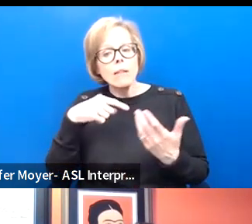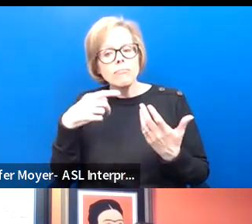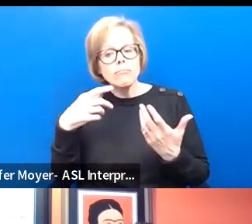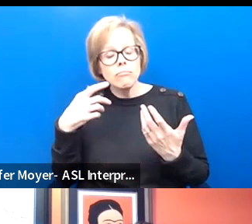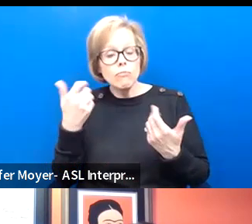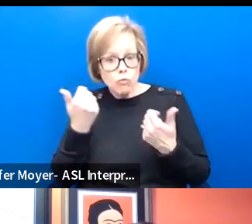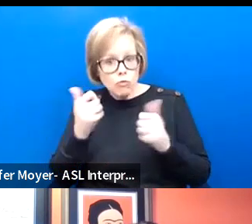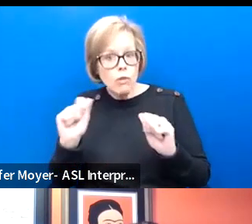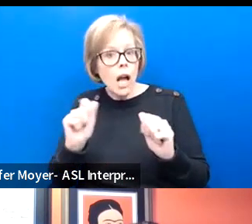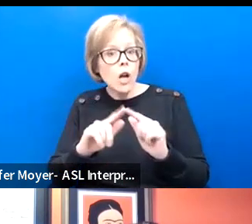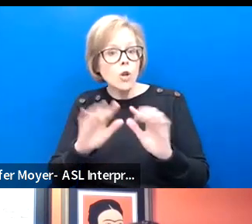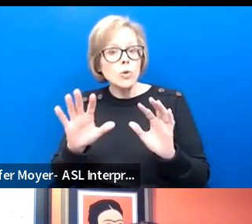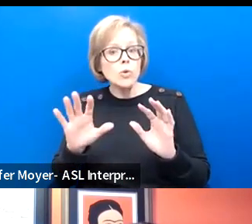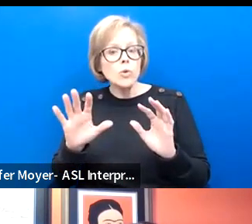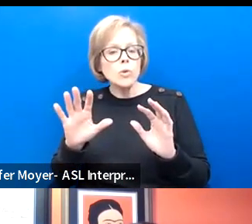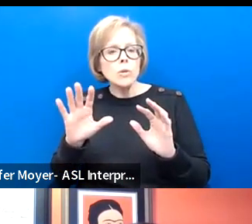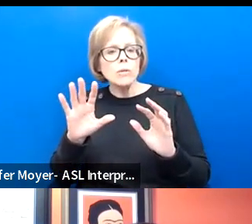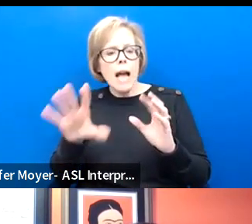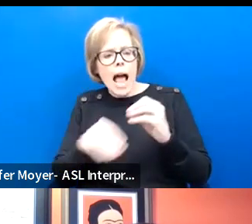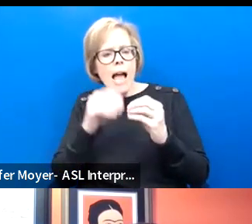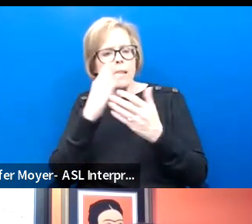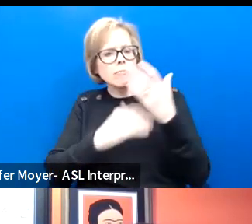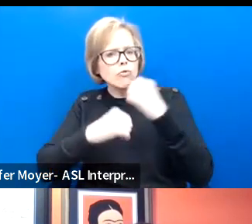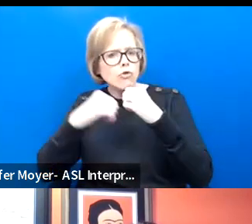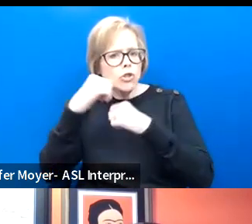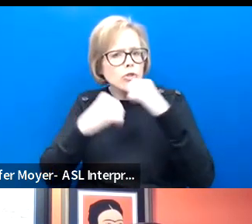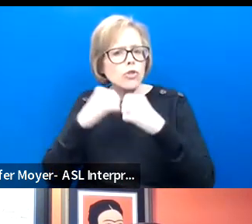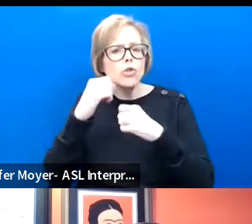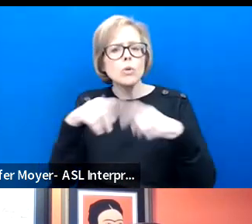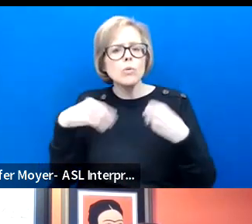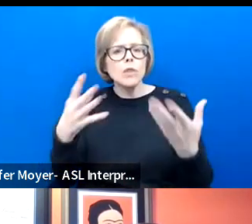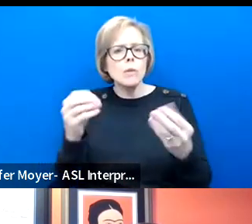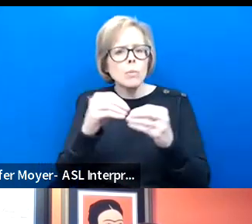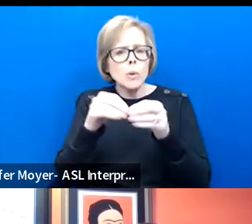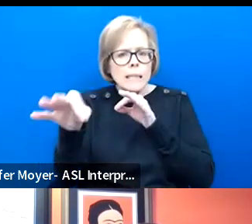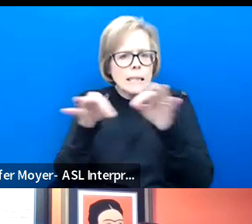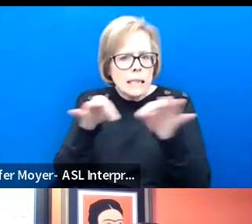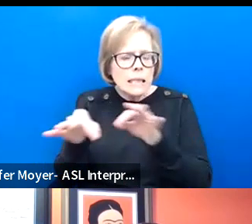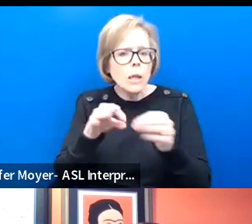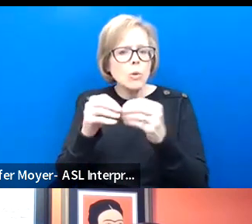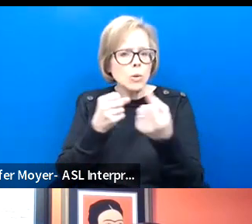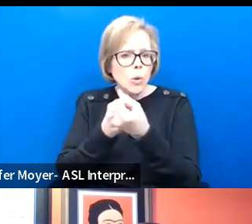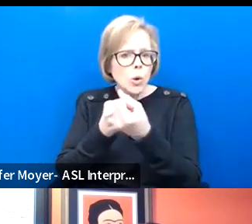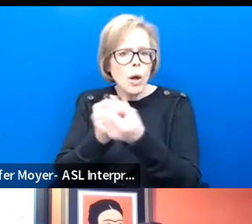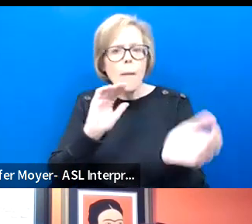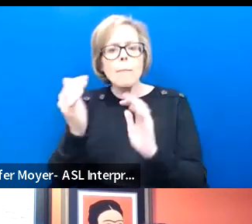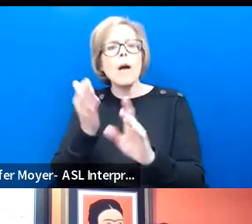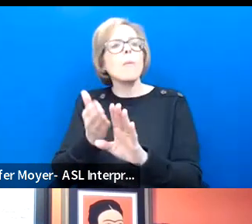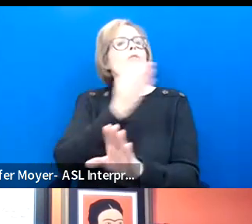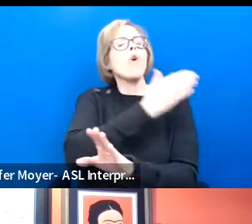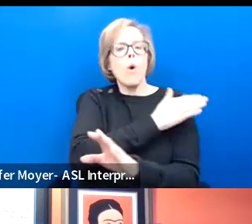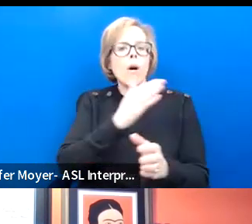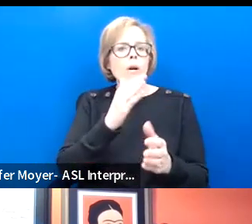have tried to put in some scaffolding to provide more details and more supports compared to what we currently